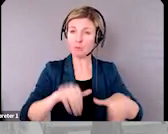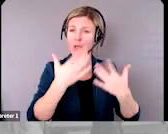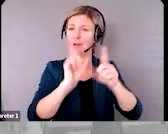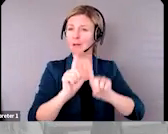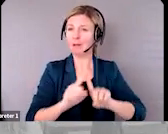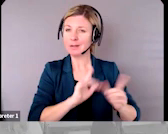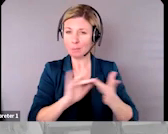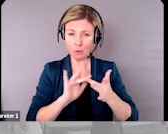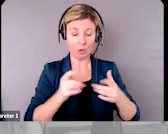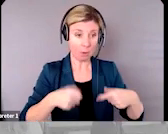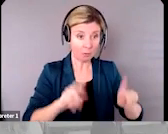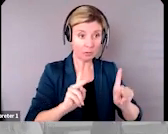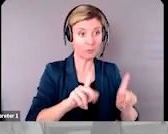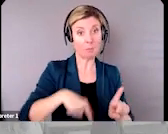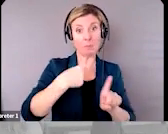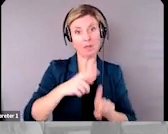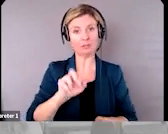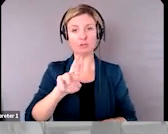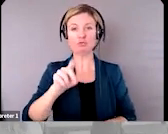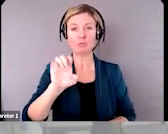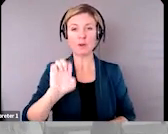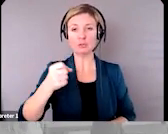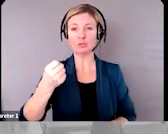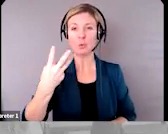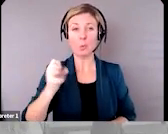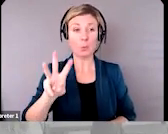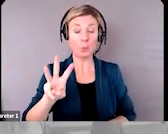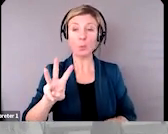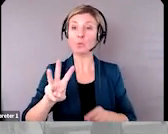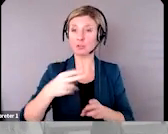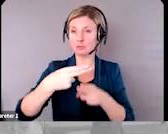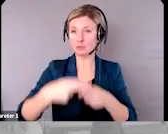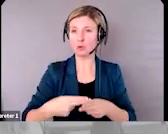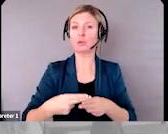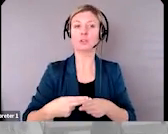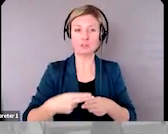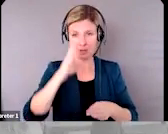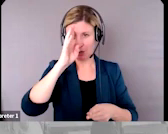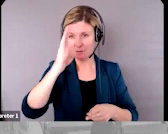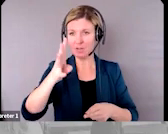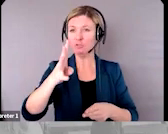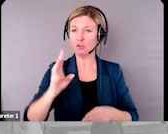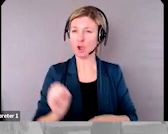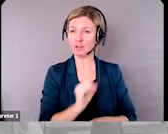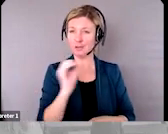even a trade show called the Ontario Innovation Expo. But now, more